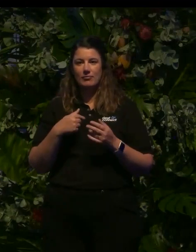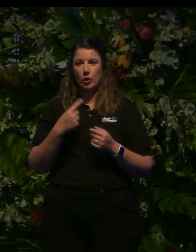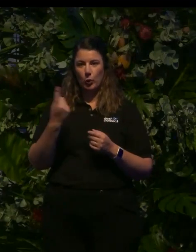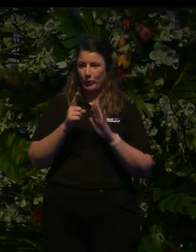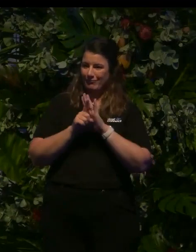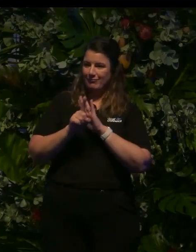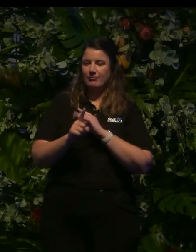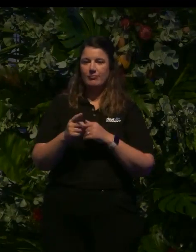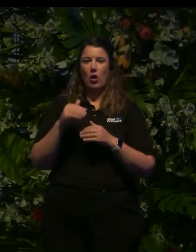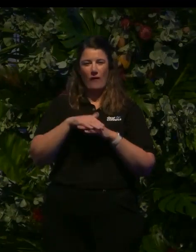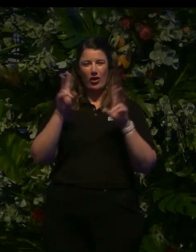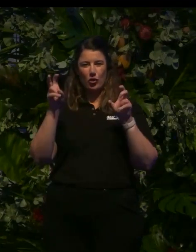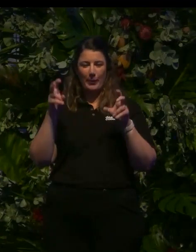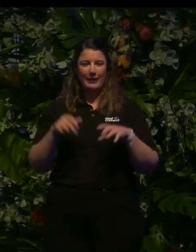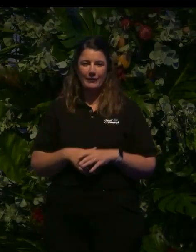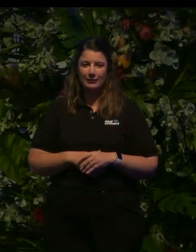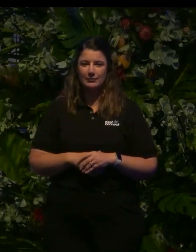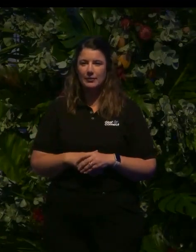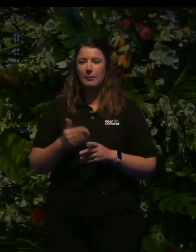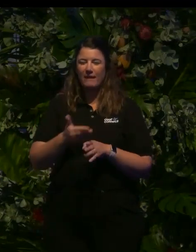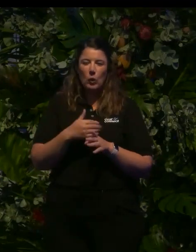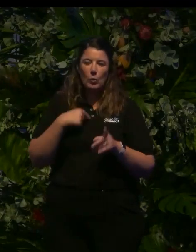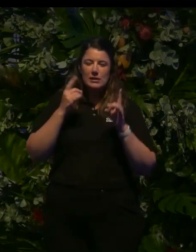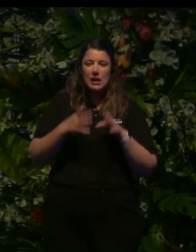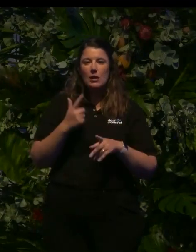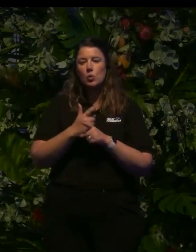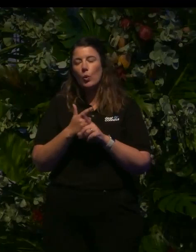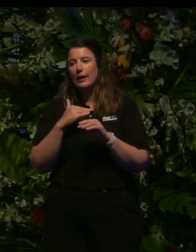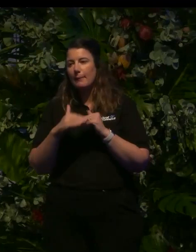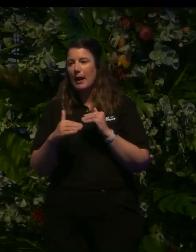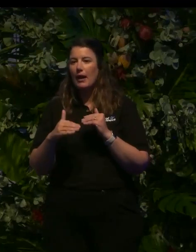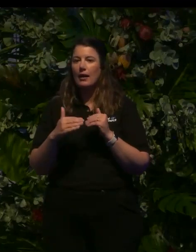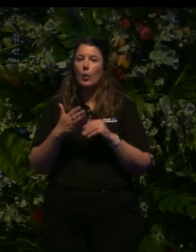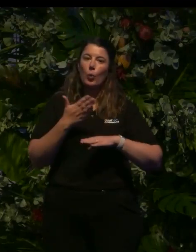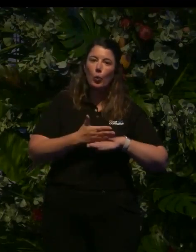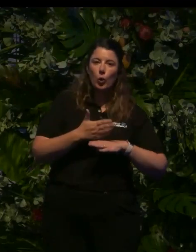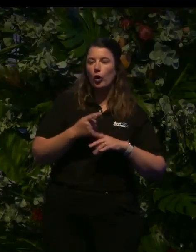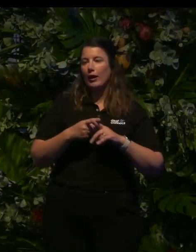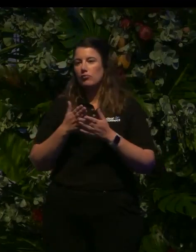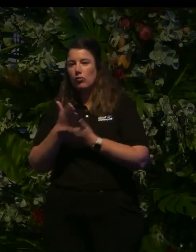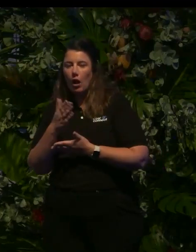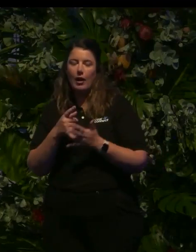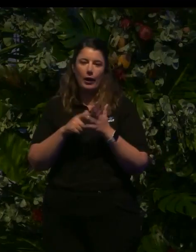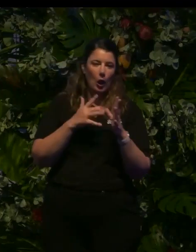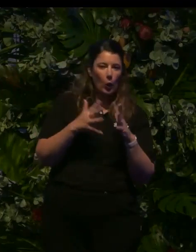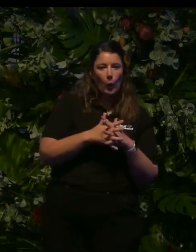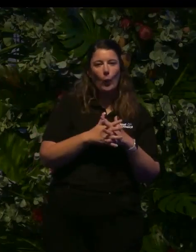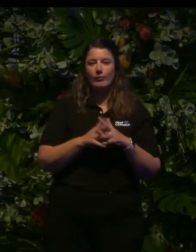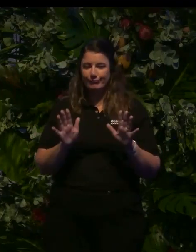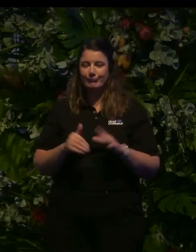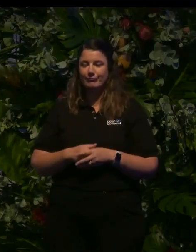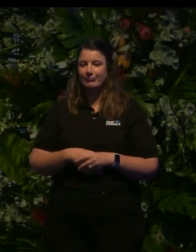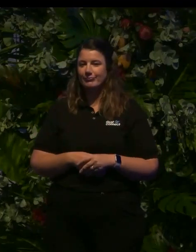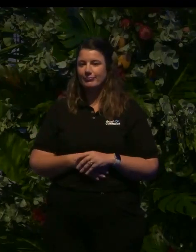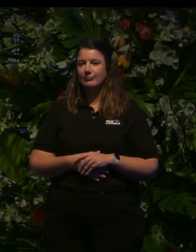that we're discussing today before we get into, stuff around work and rights and law and all of that kind of